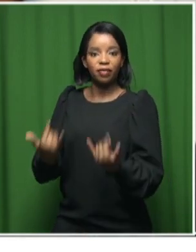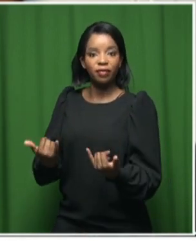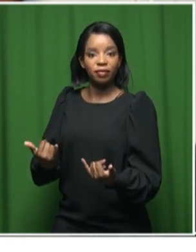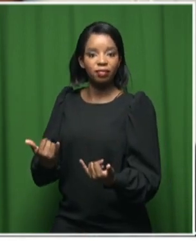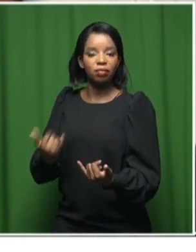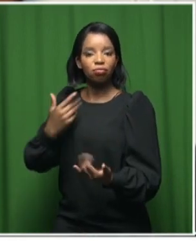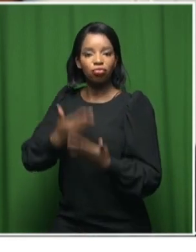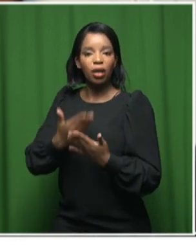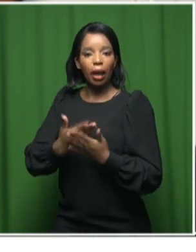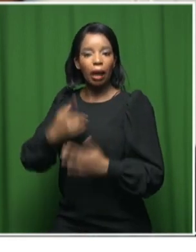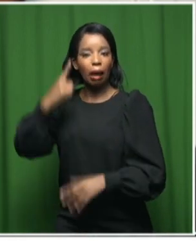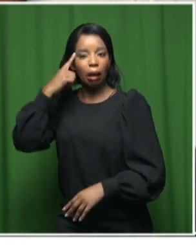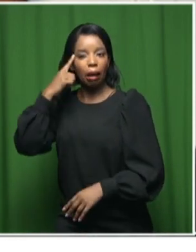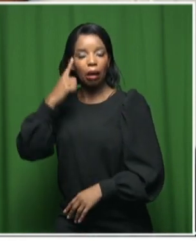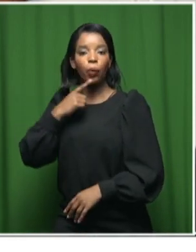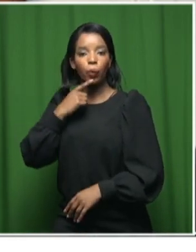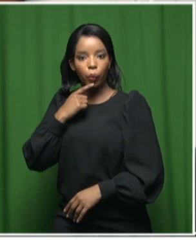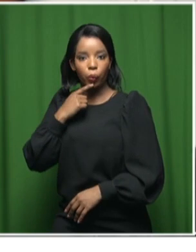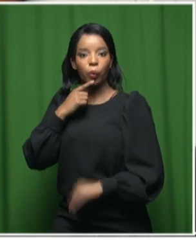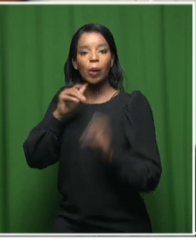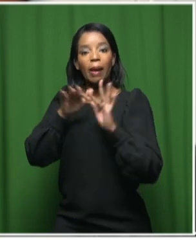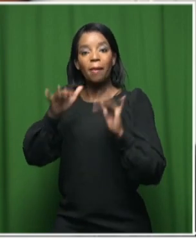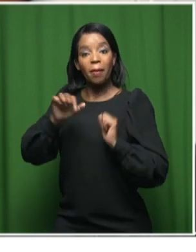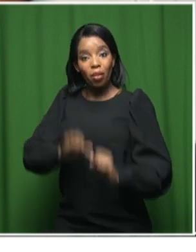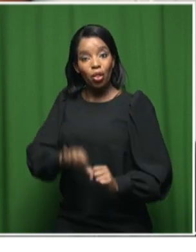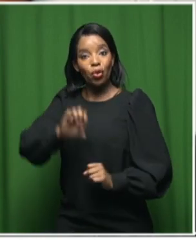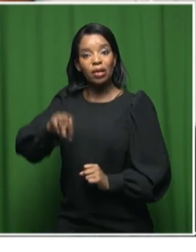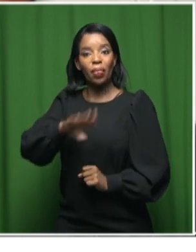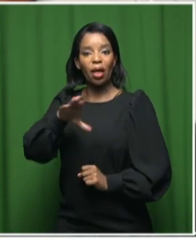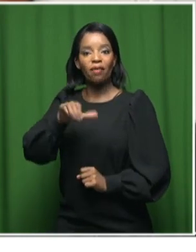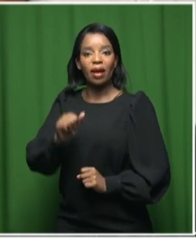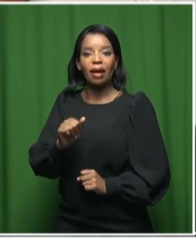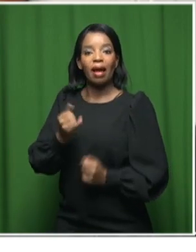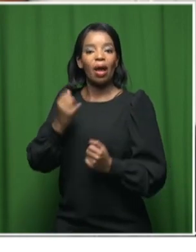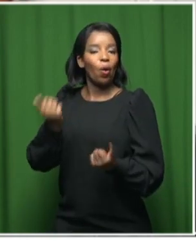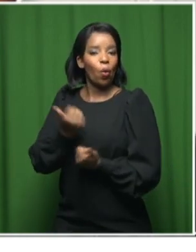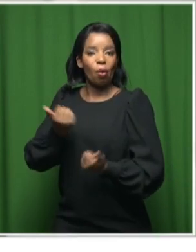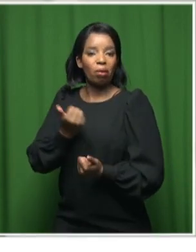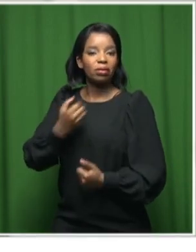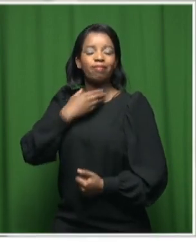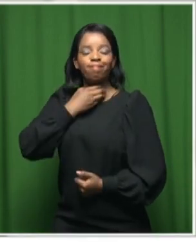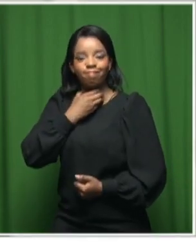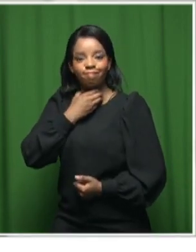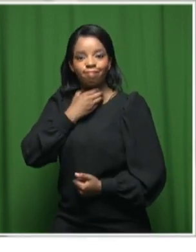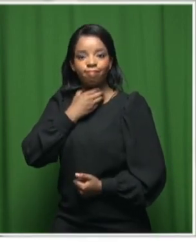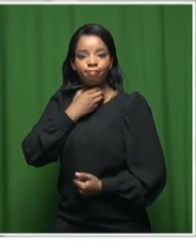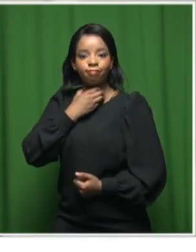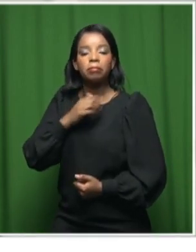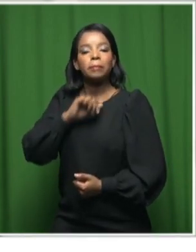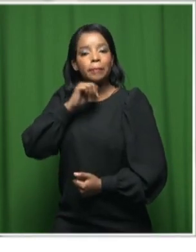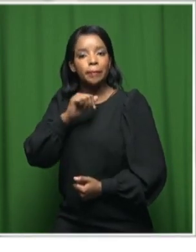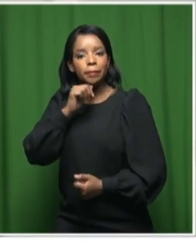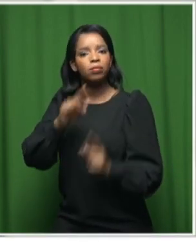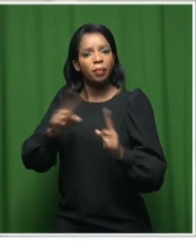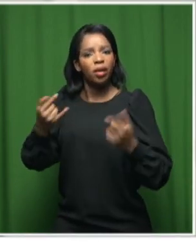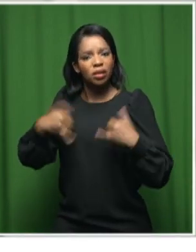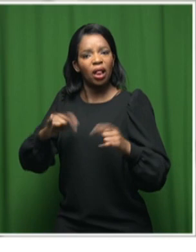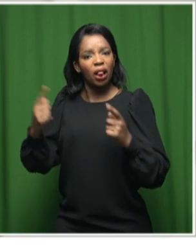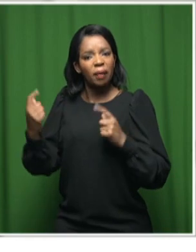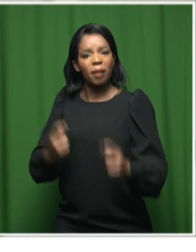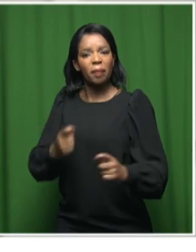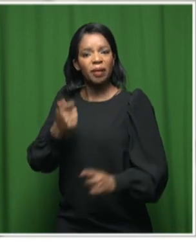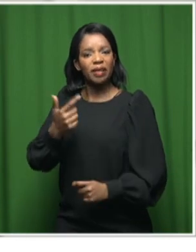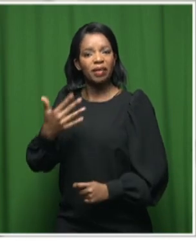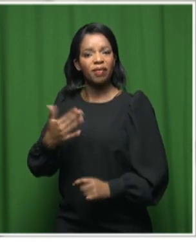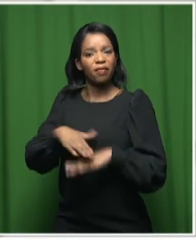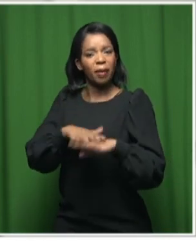and ratepayers are facing at this point. Yes, certainly, Sakina. Actually,